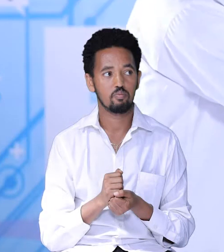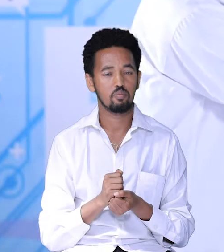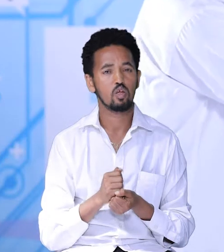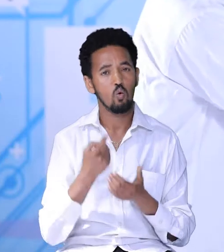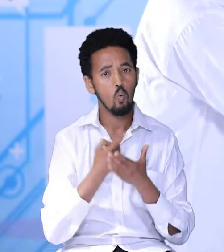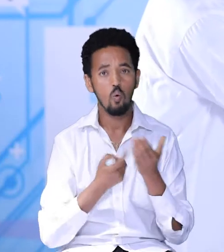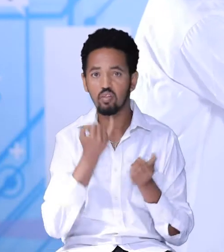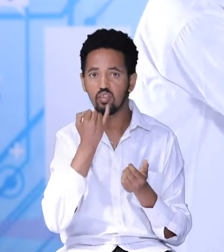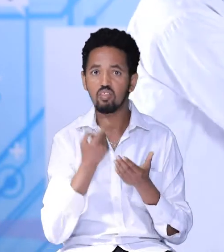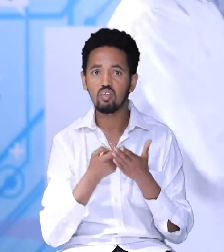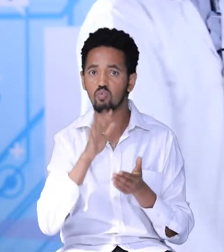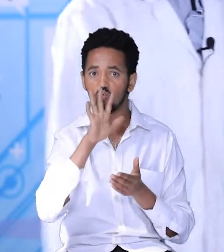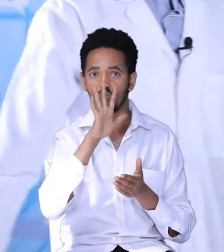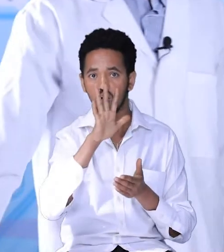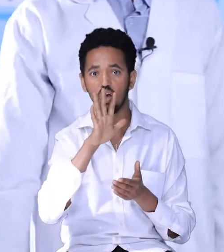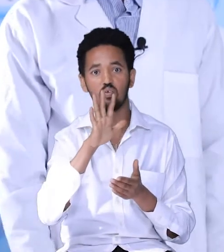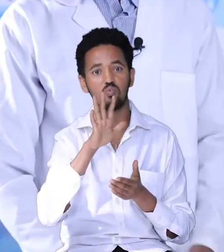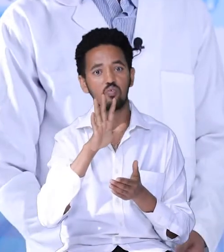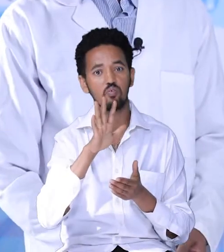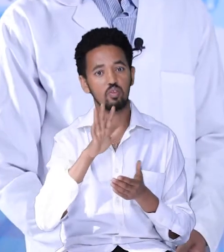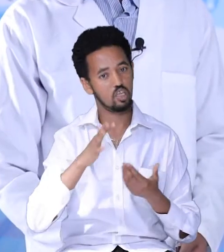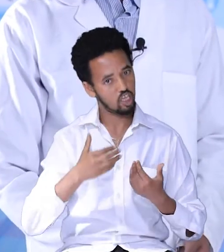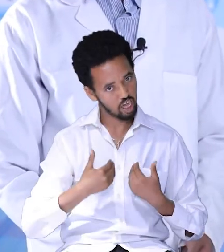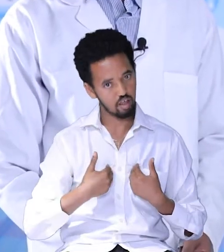What does 5 mean here?